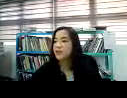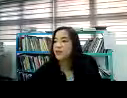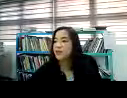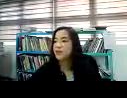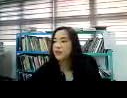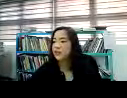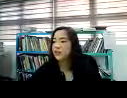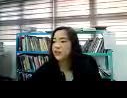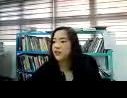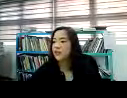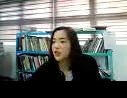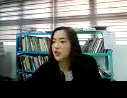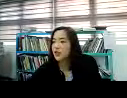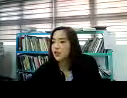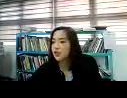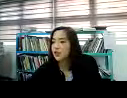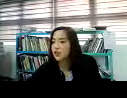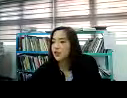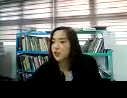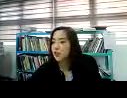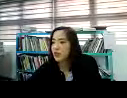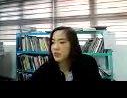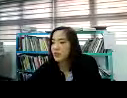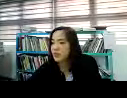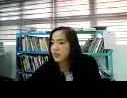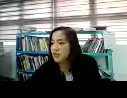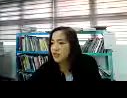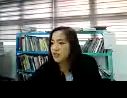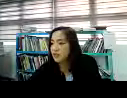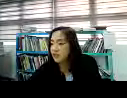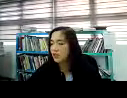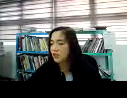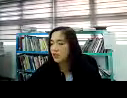So, chemistry, and then let's try searching.